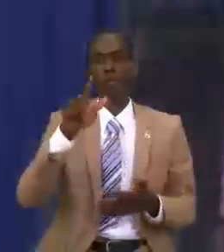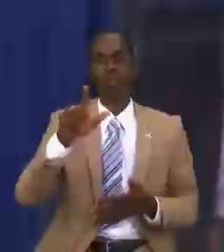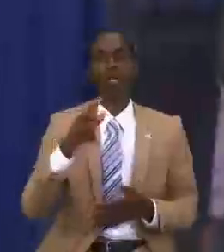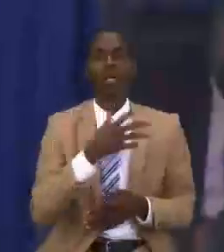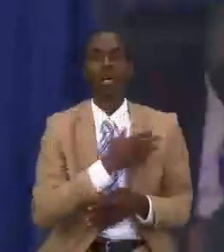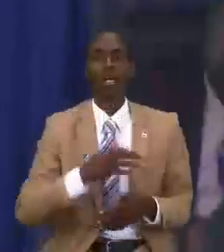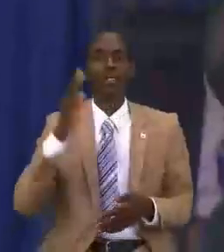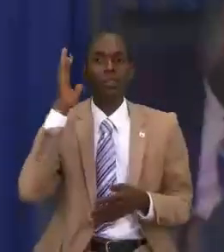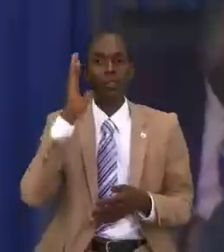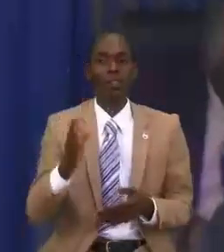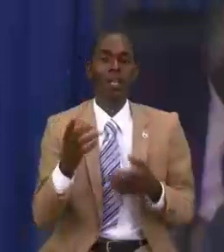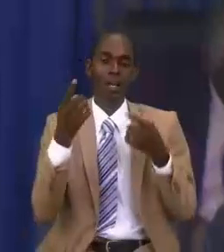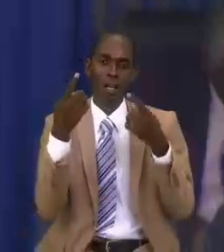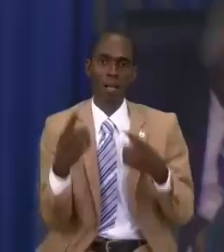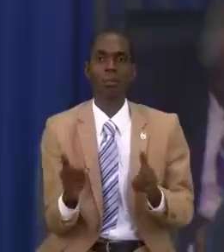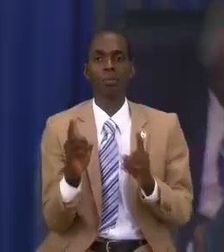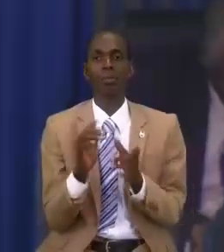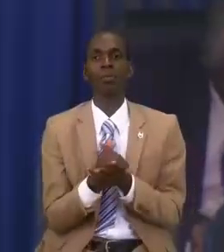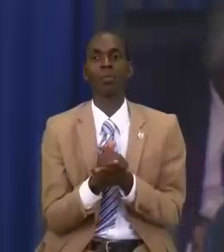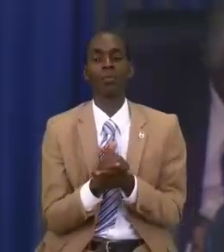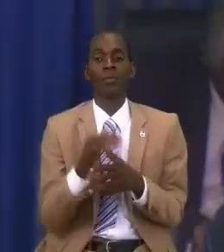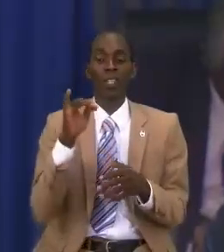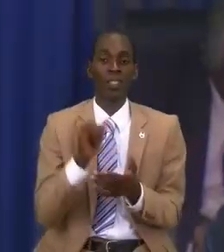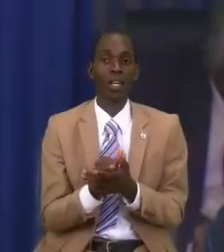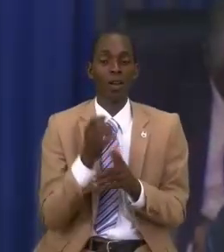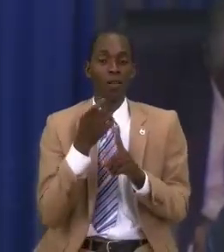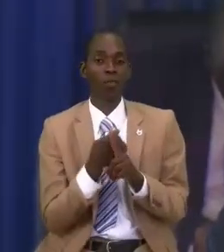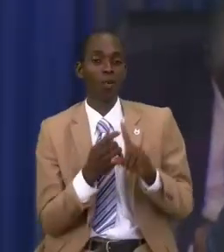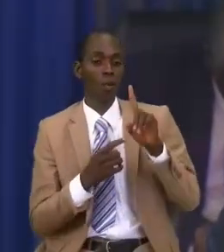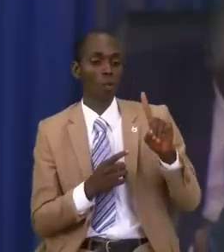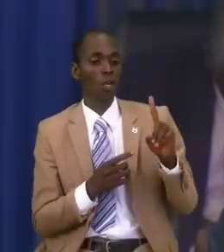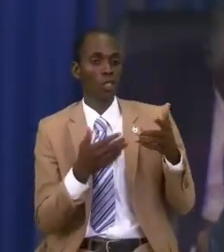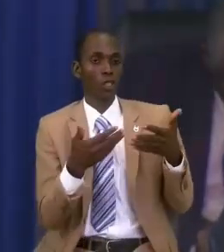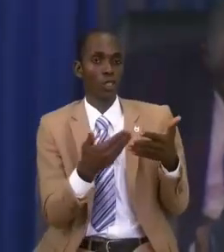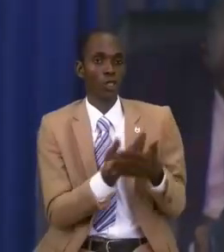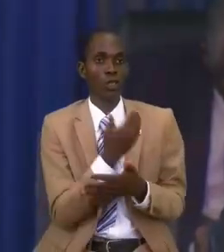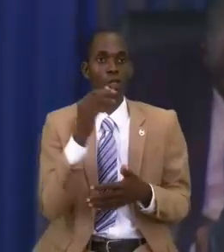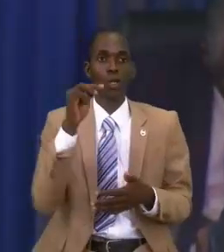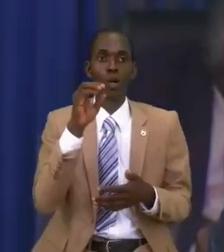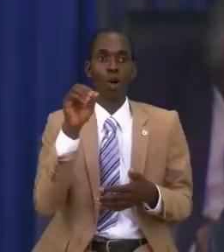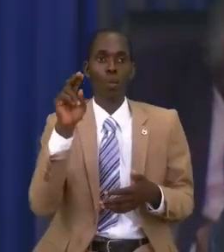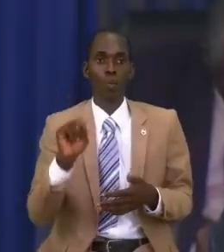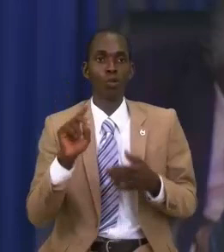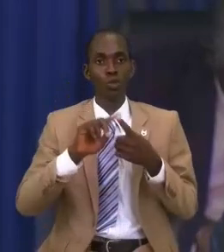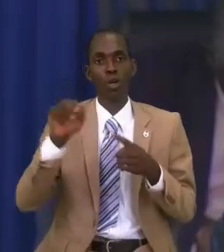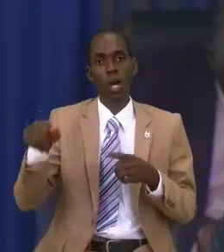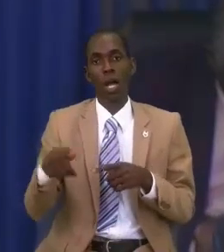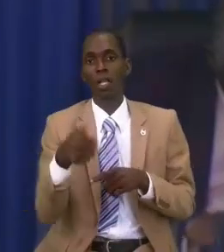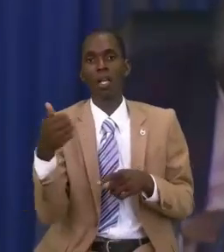from one new moon to another, and from one Sabbath to